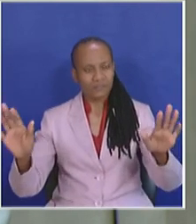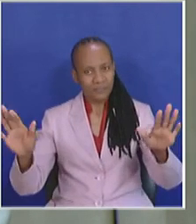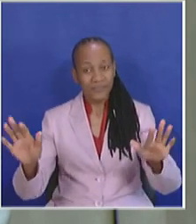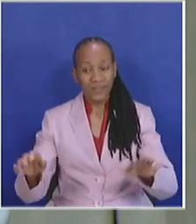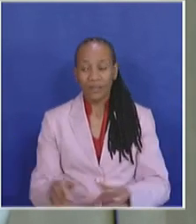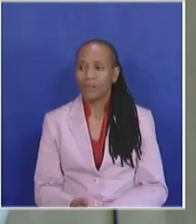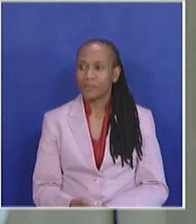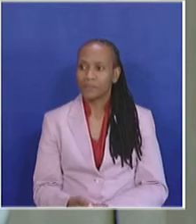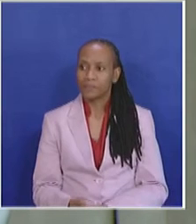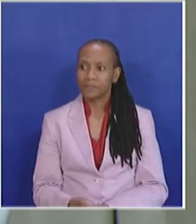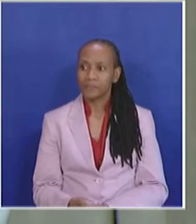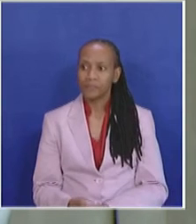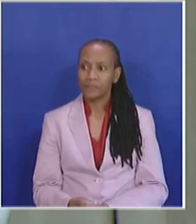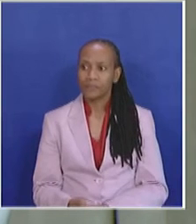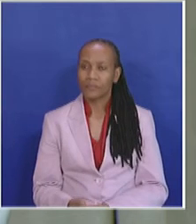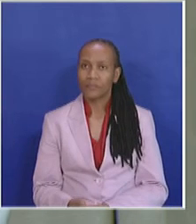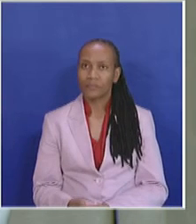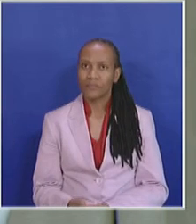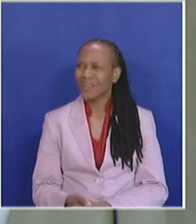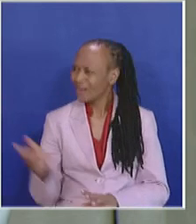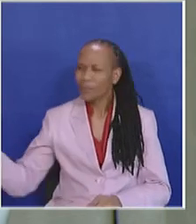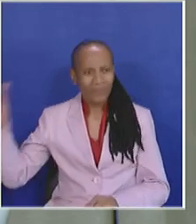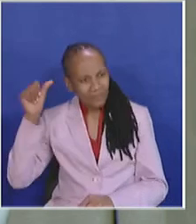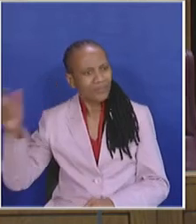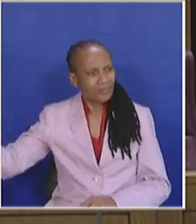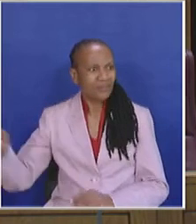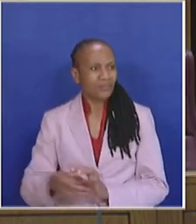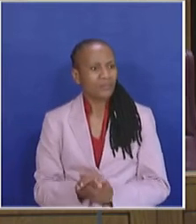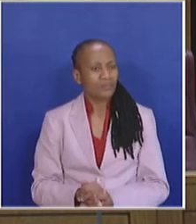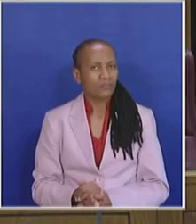they don't drown you, Nkosi yami, They're drowning me.